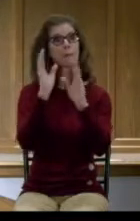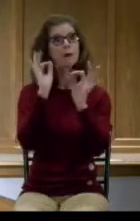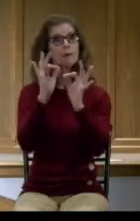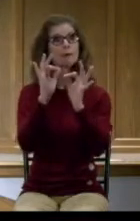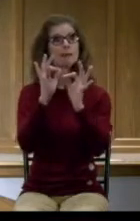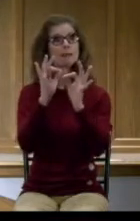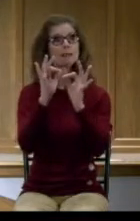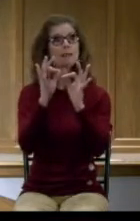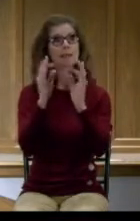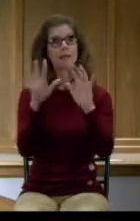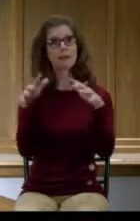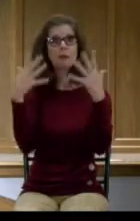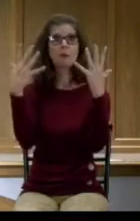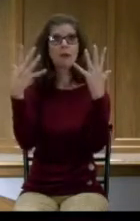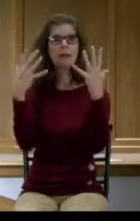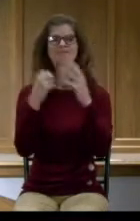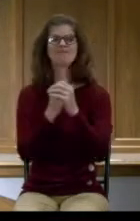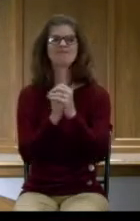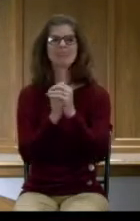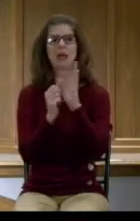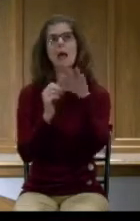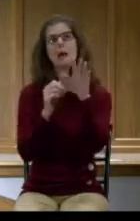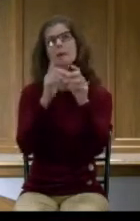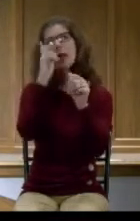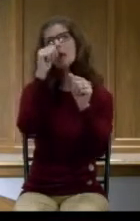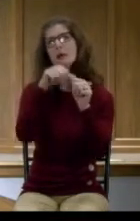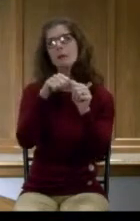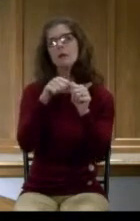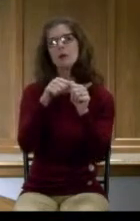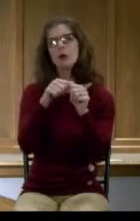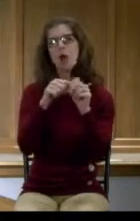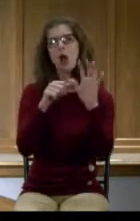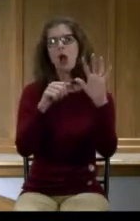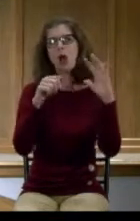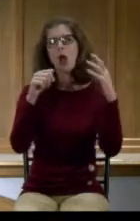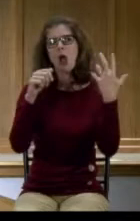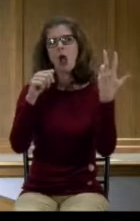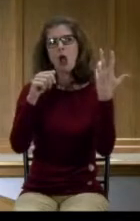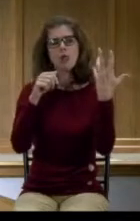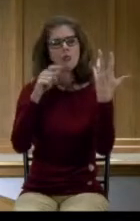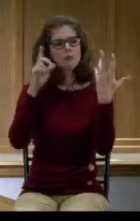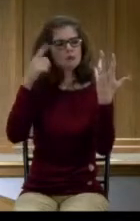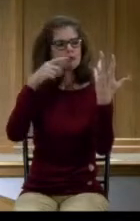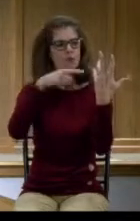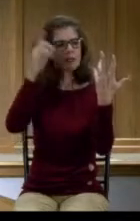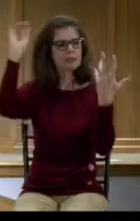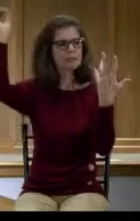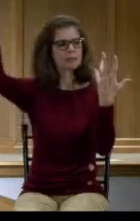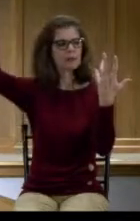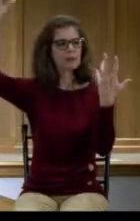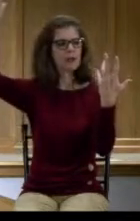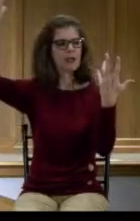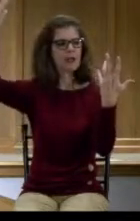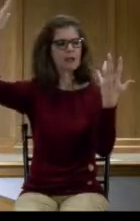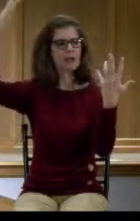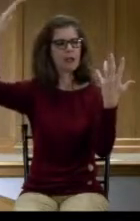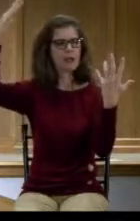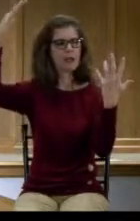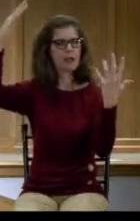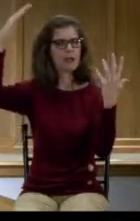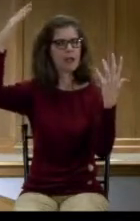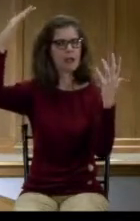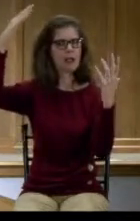grew back to the trees, but I do distinctly remember that the trees started to bend towards the light, and I was filled with